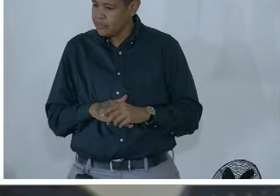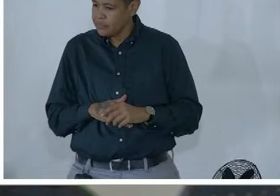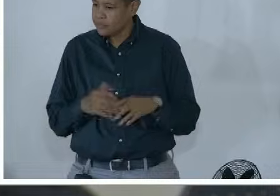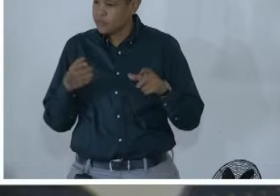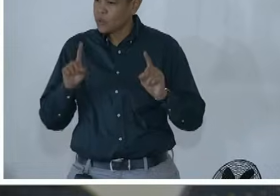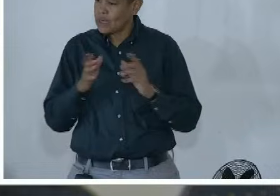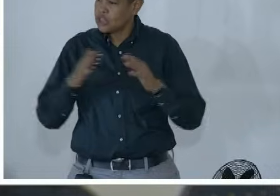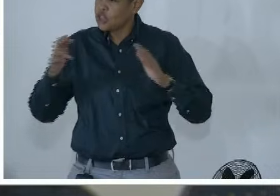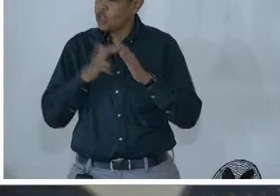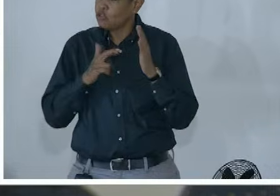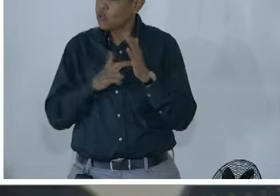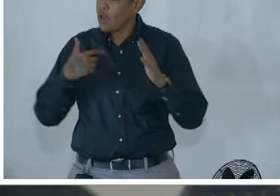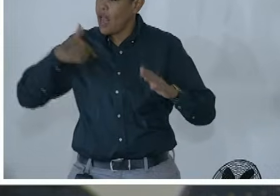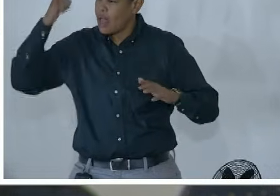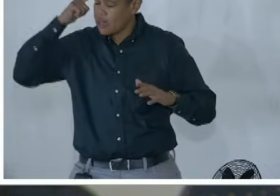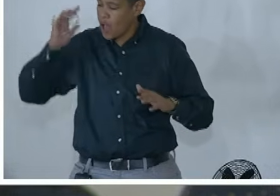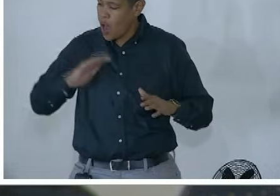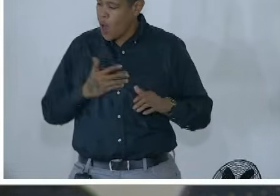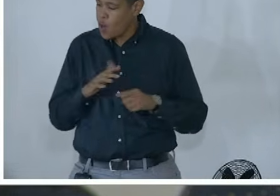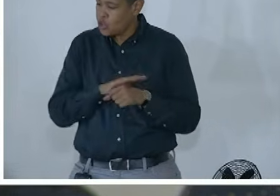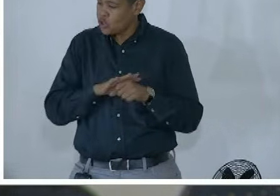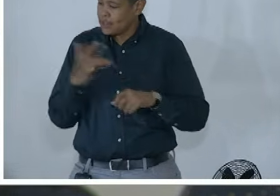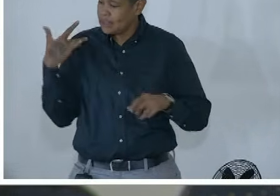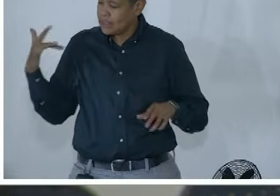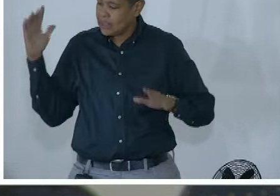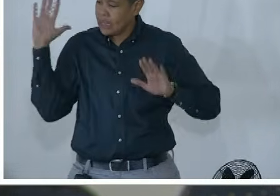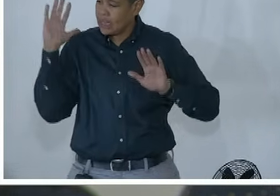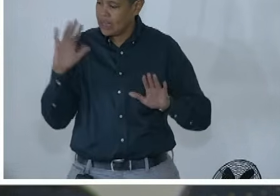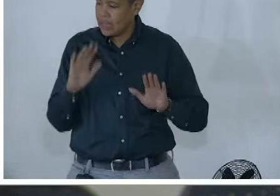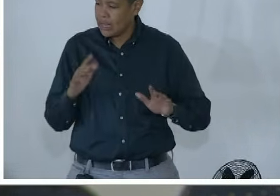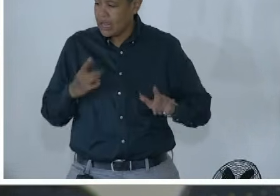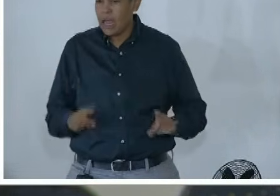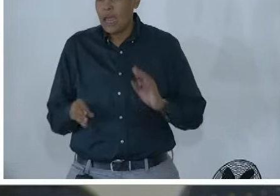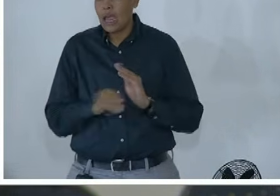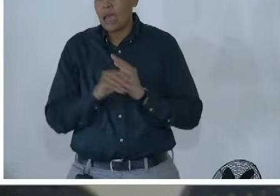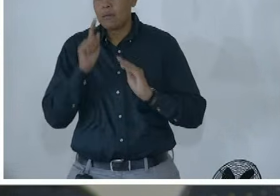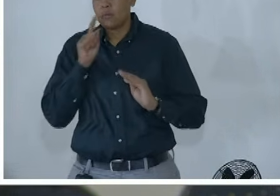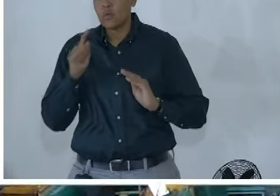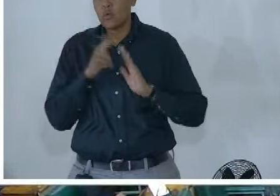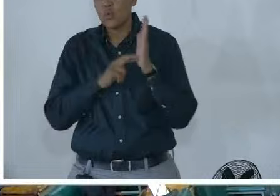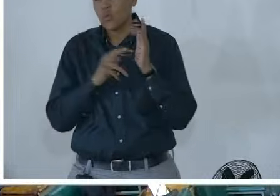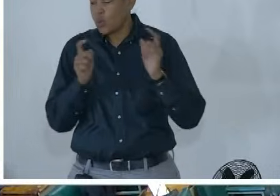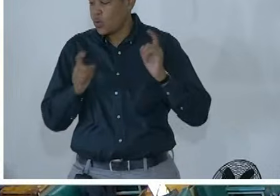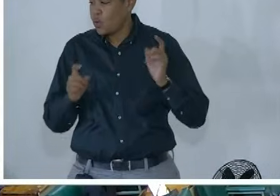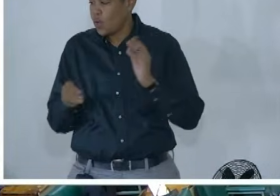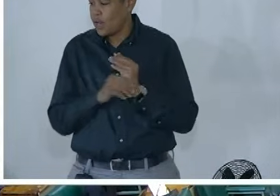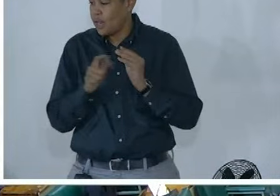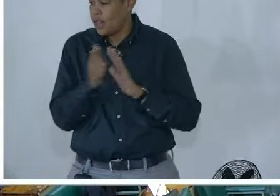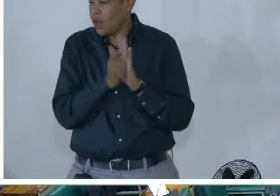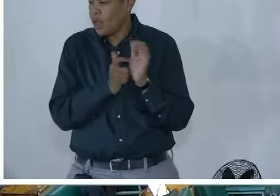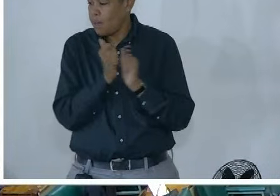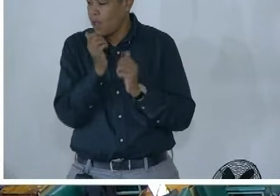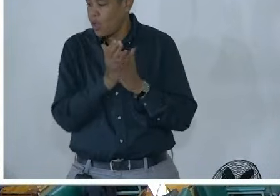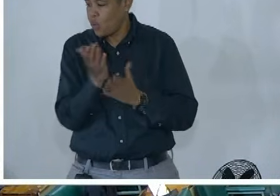rule, I think in our jurisdiction there is a tendency to overregulate, this bill does not fall in